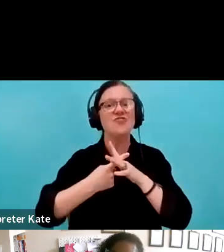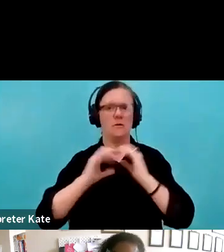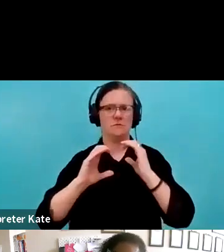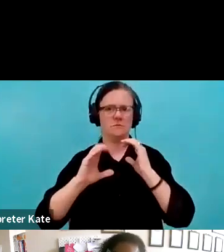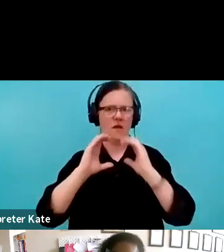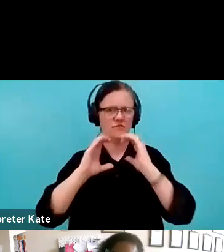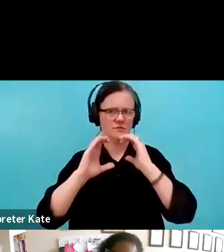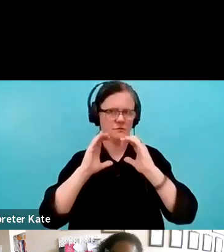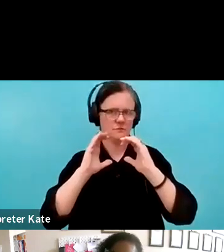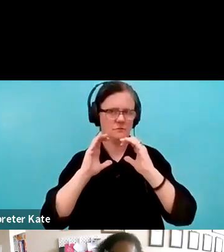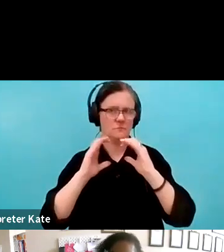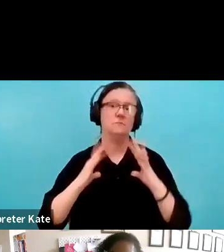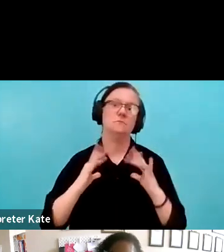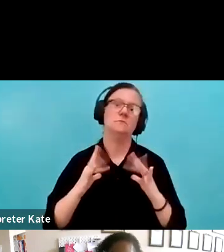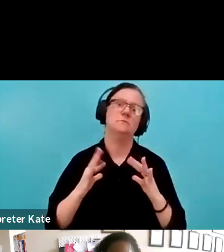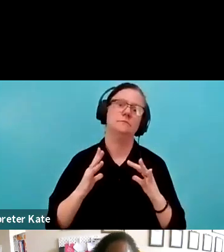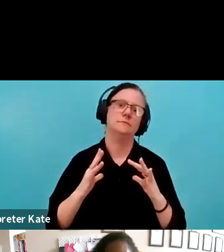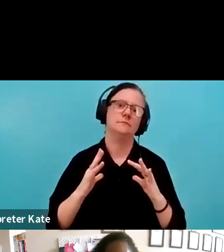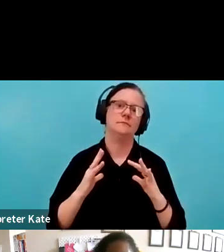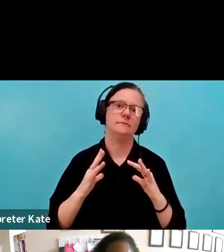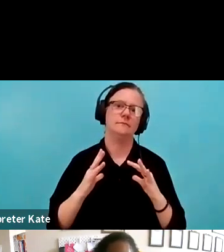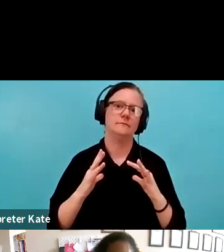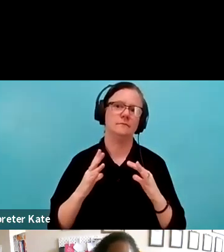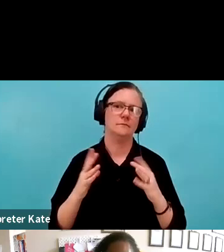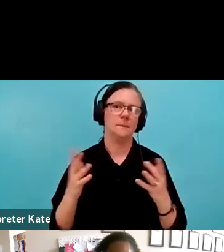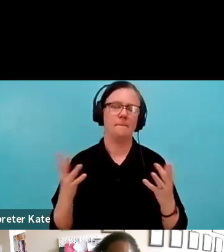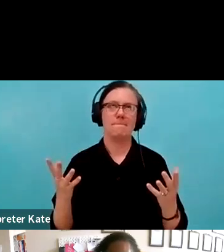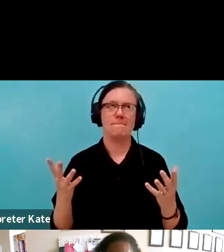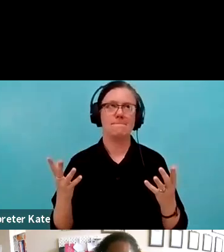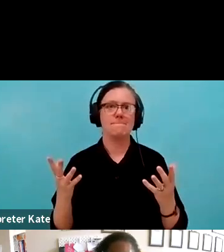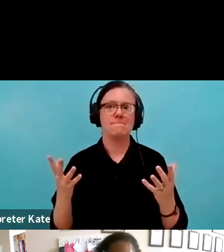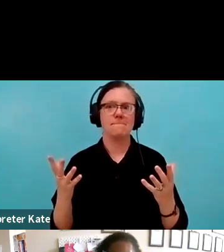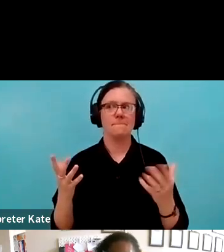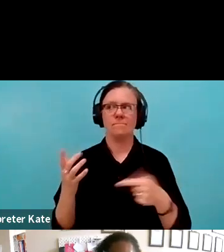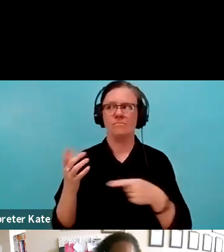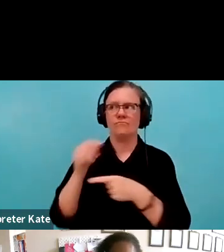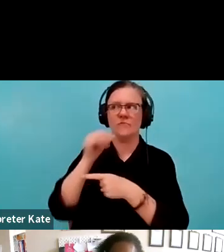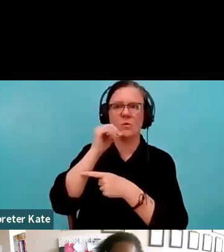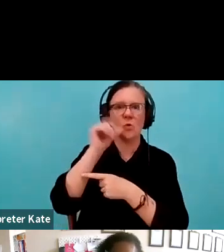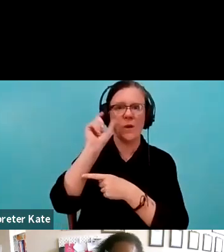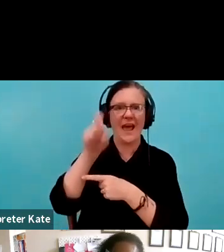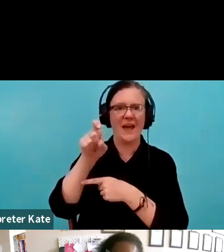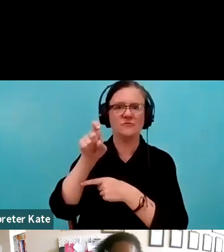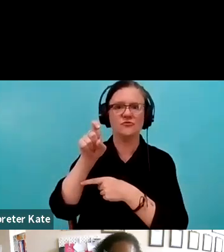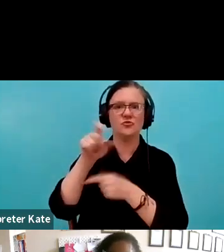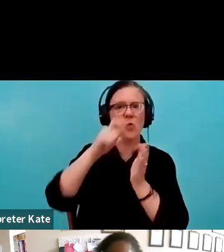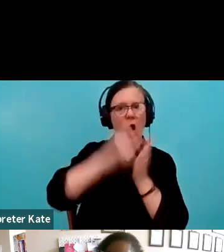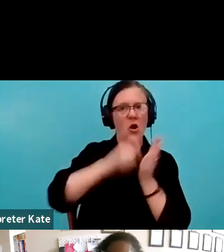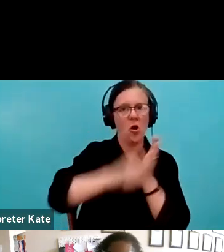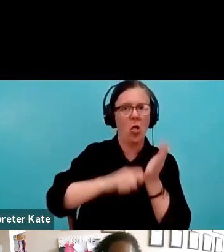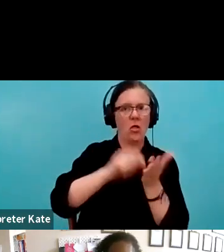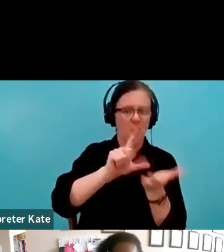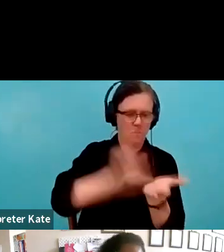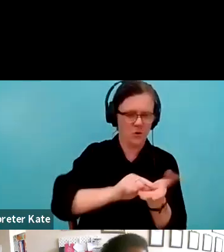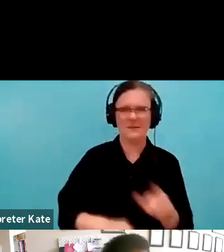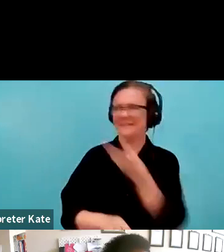been great because we don't have to give people like a long list of articles to read or a